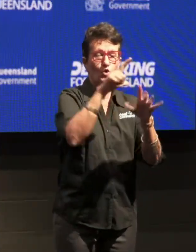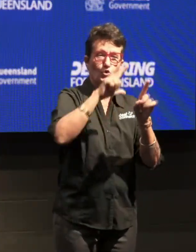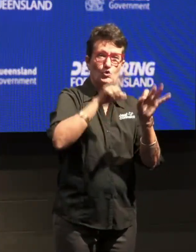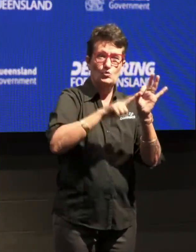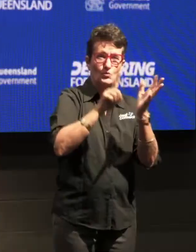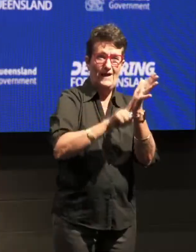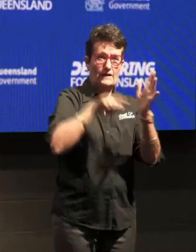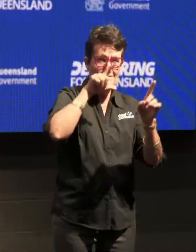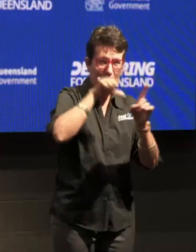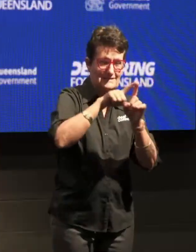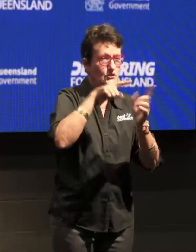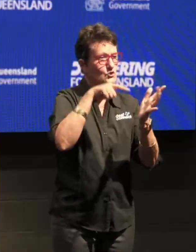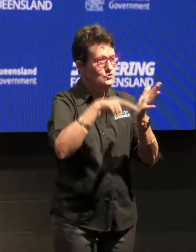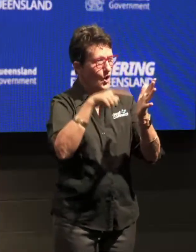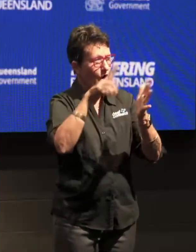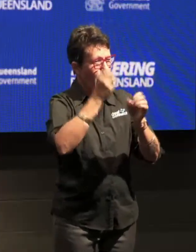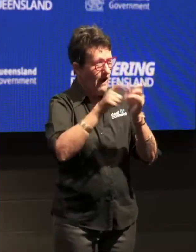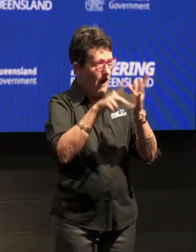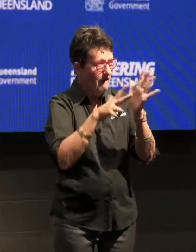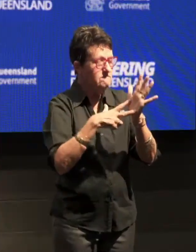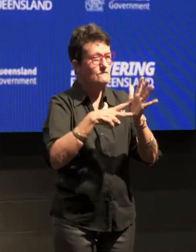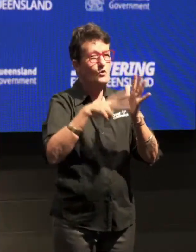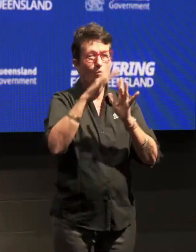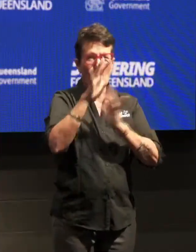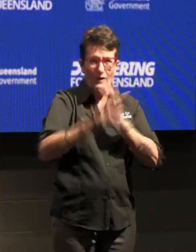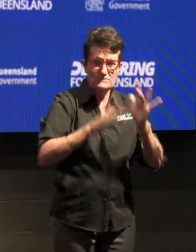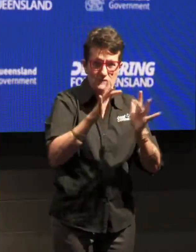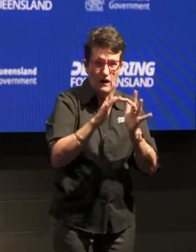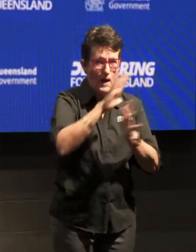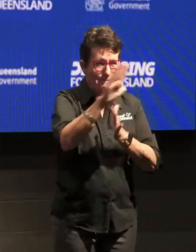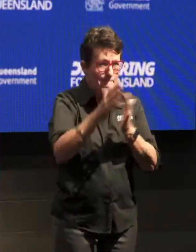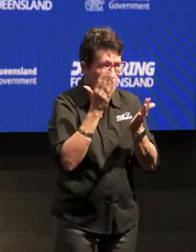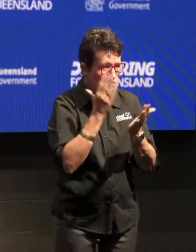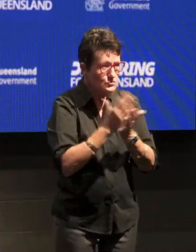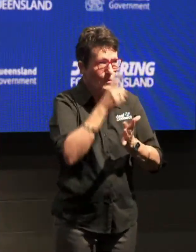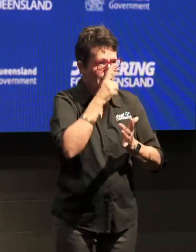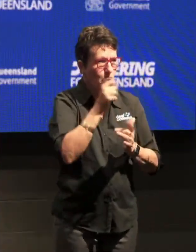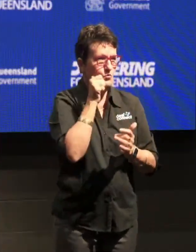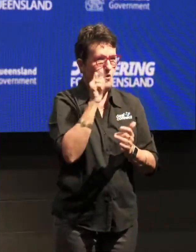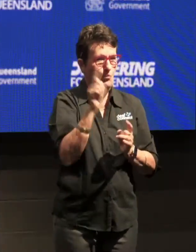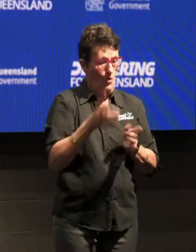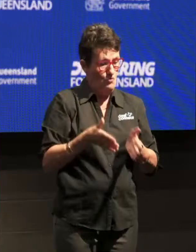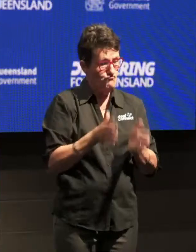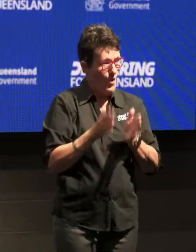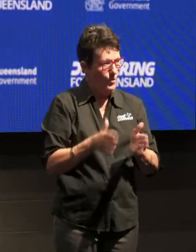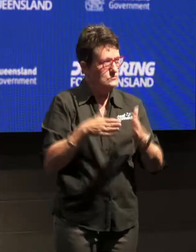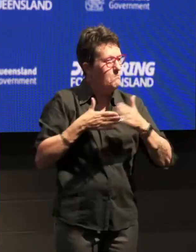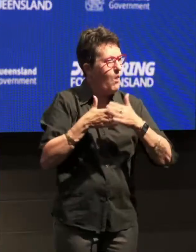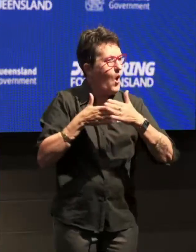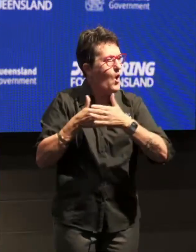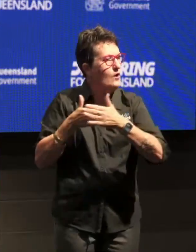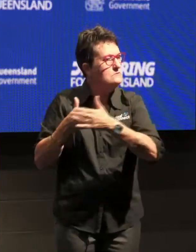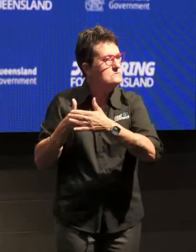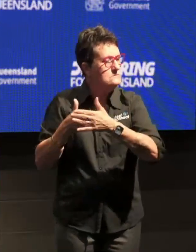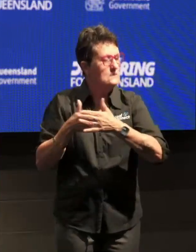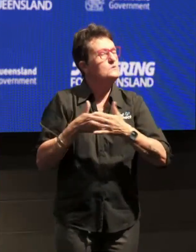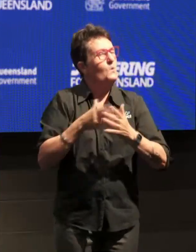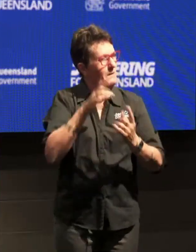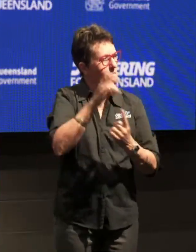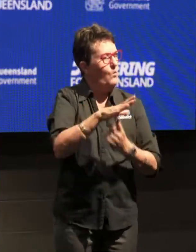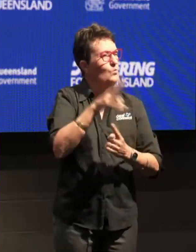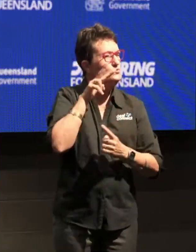disaster.qld.gov.au website, will have the link to make sure that people see what roads are out of action, but it's important that people do